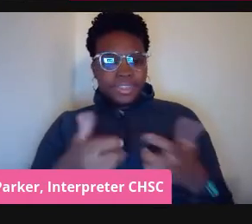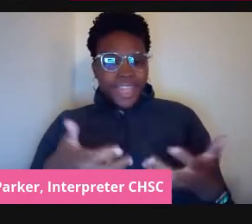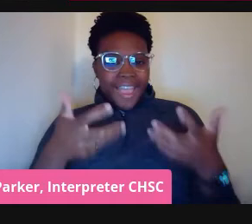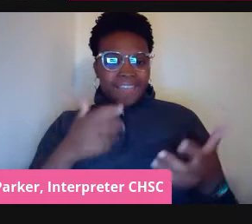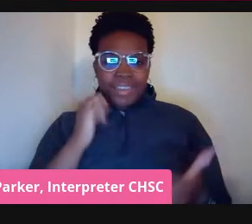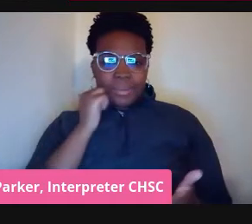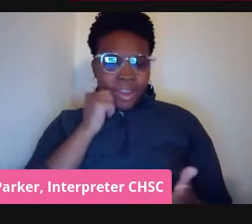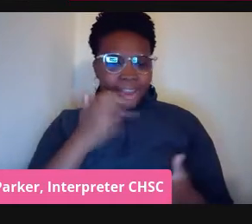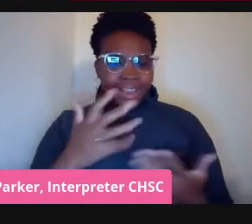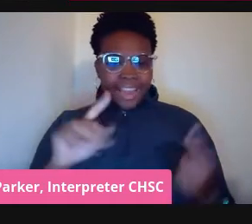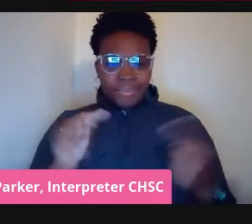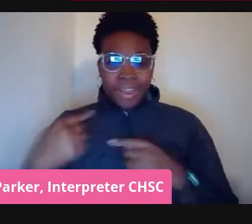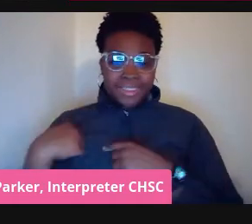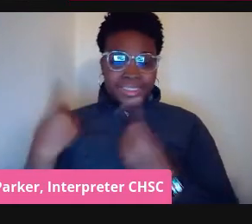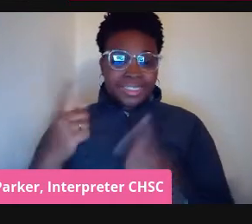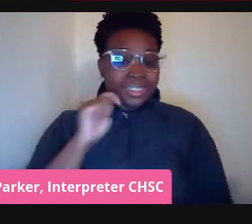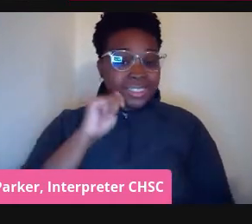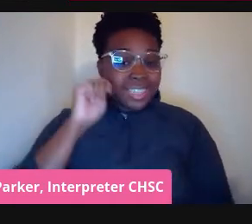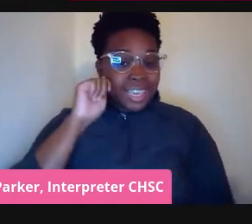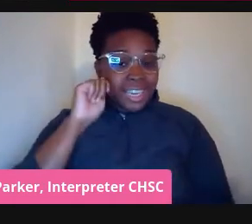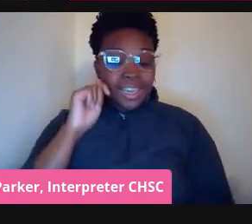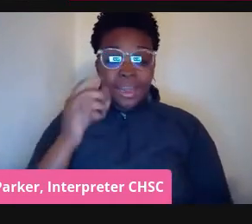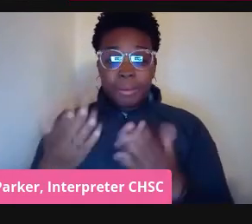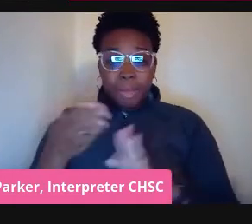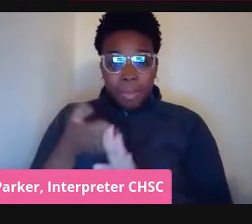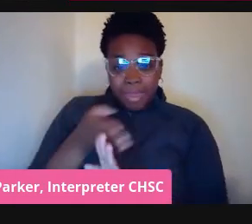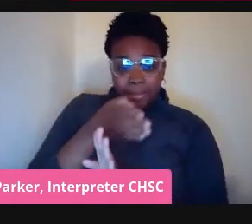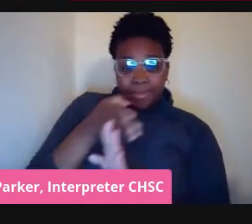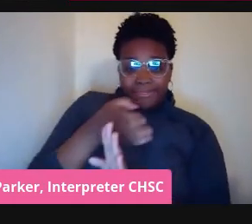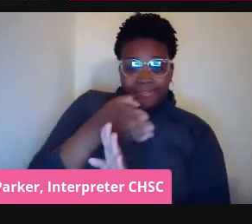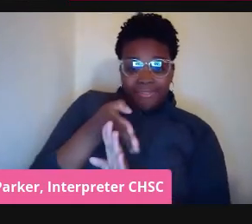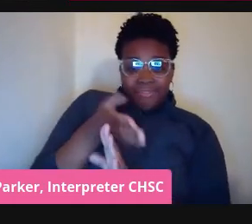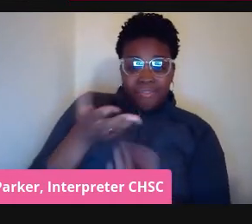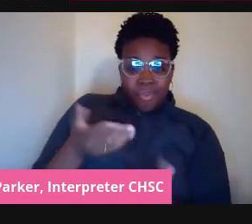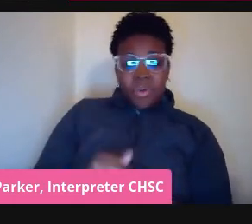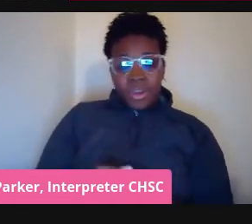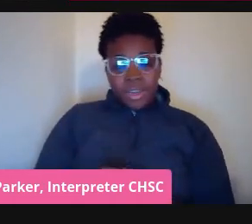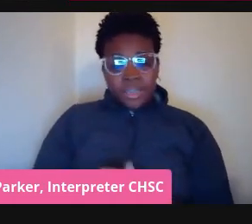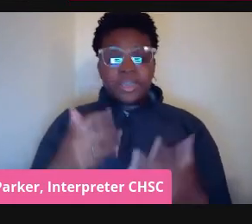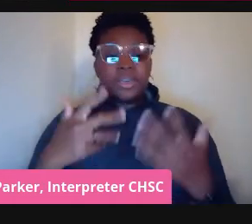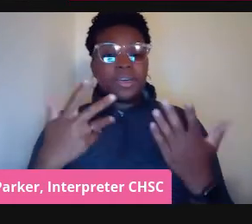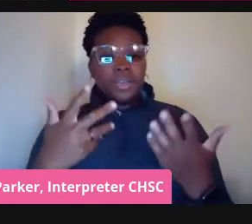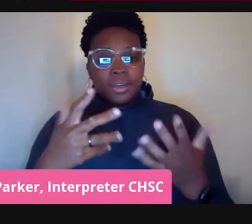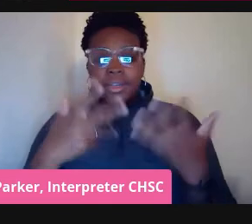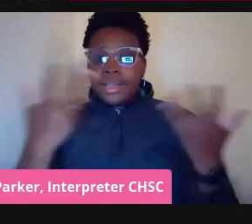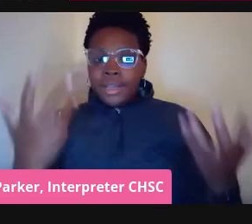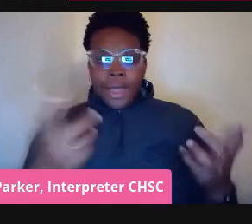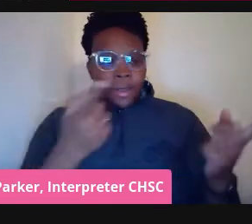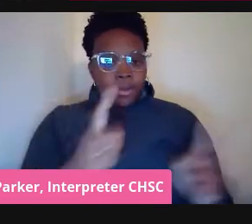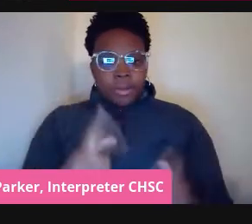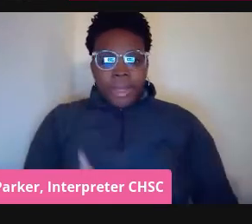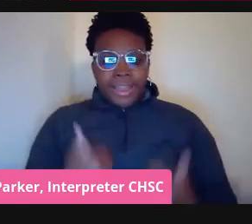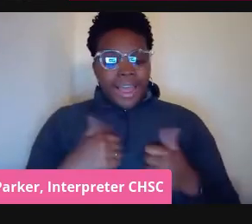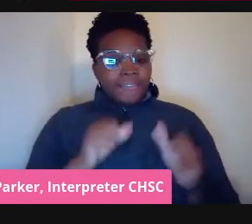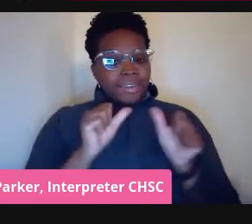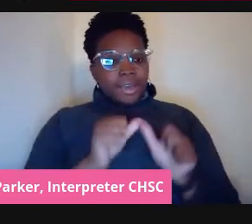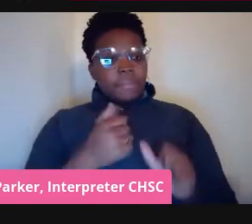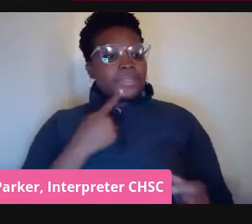pain since I was a teenager, maybe even a little younger than that. So there was a lot going on in my life that kept telling